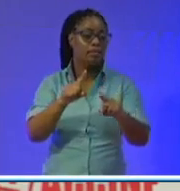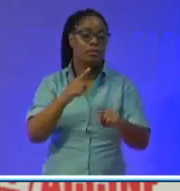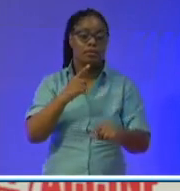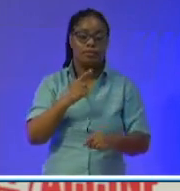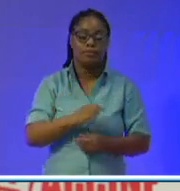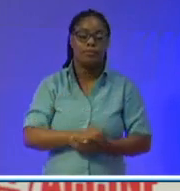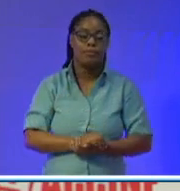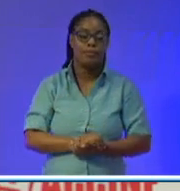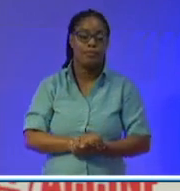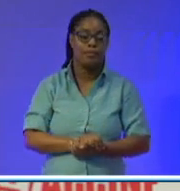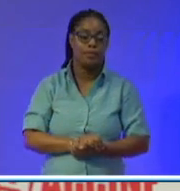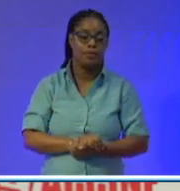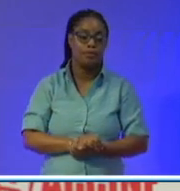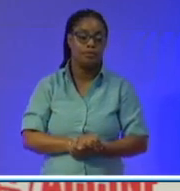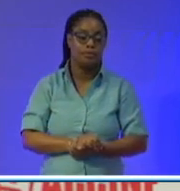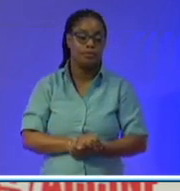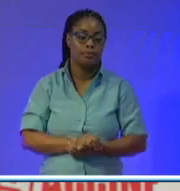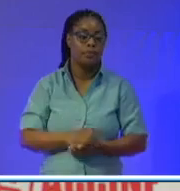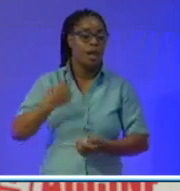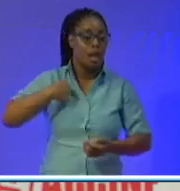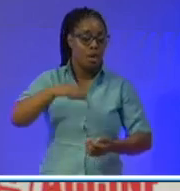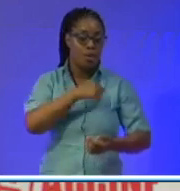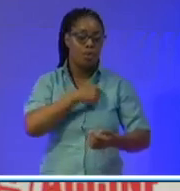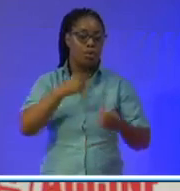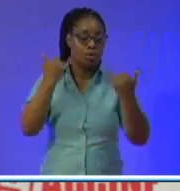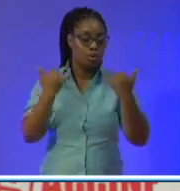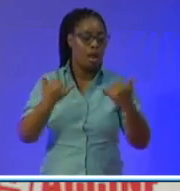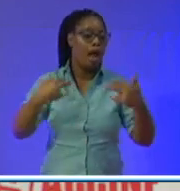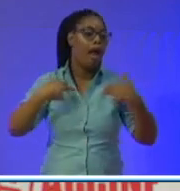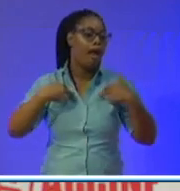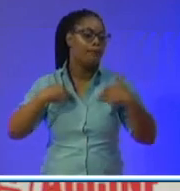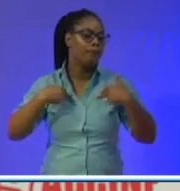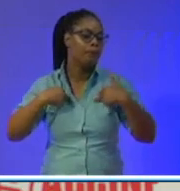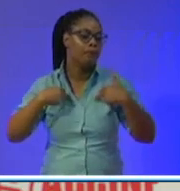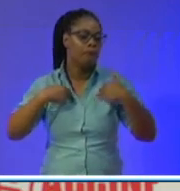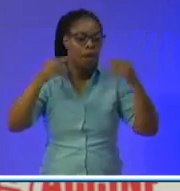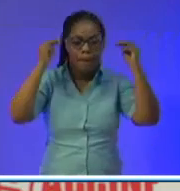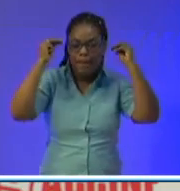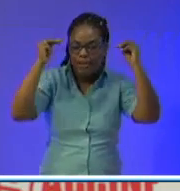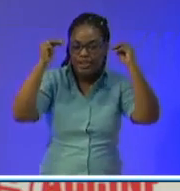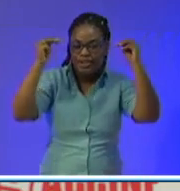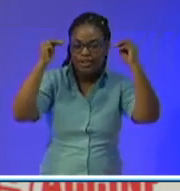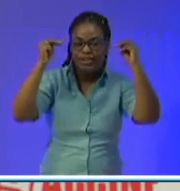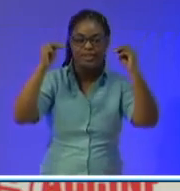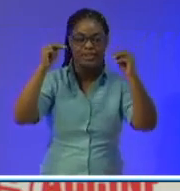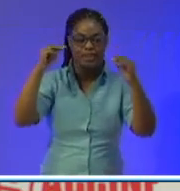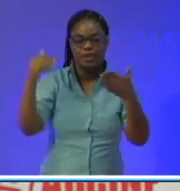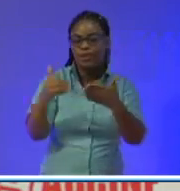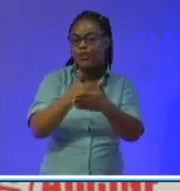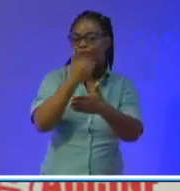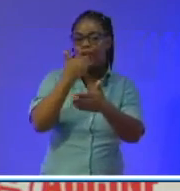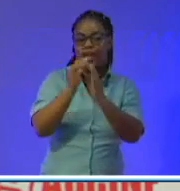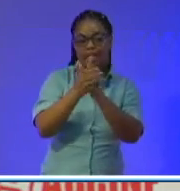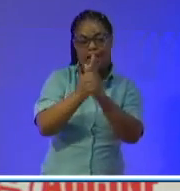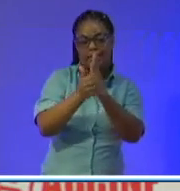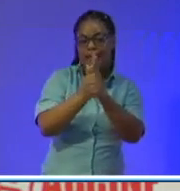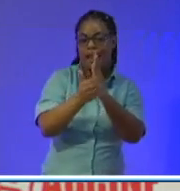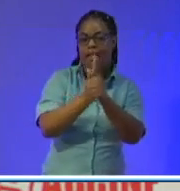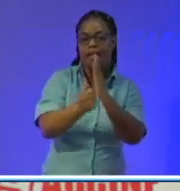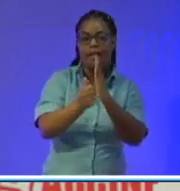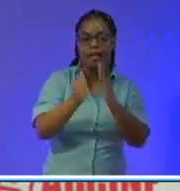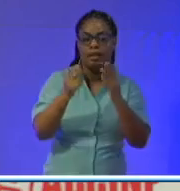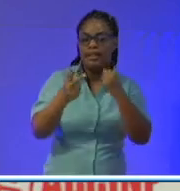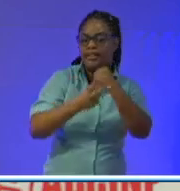is being rolled out and managed by the Ministry of Digital Transformation, my colleague, Minister Hasselbacchus.